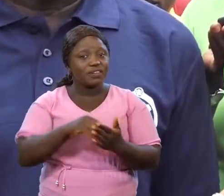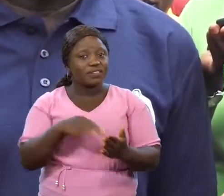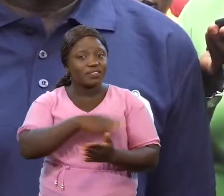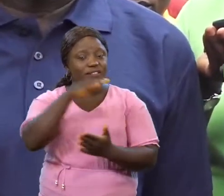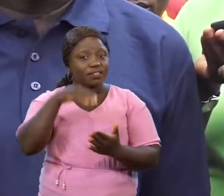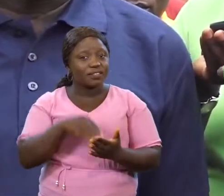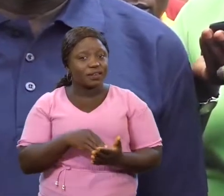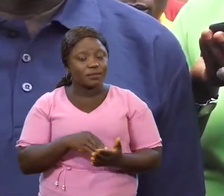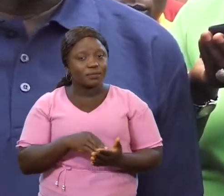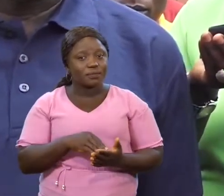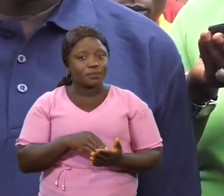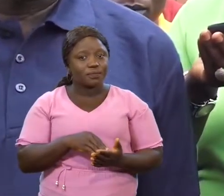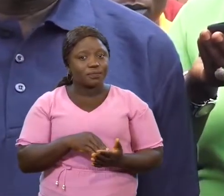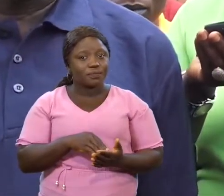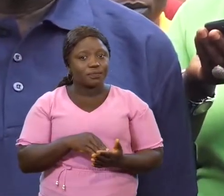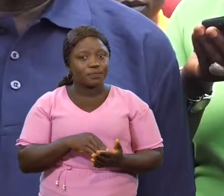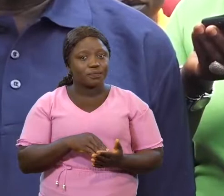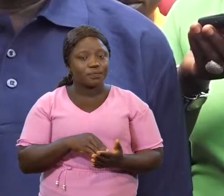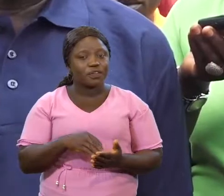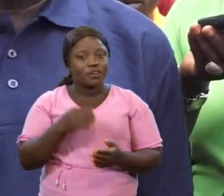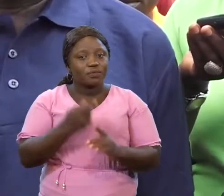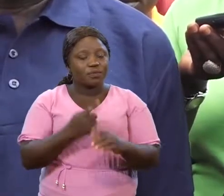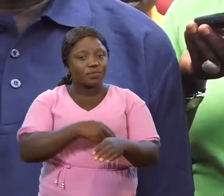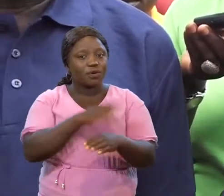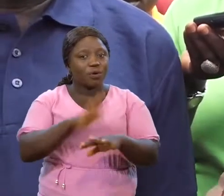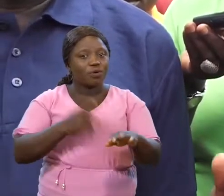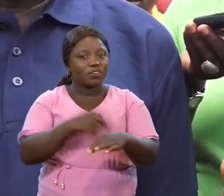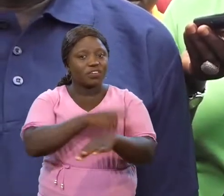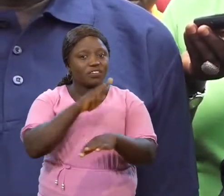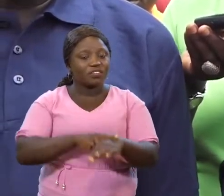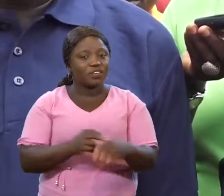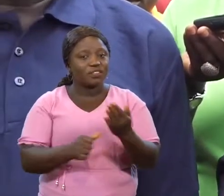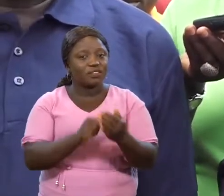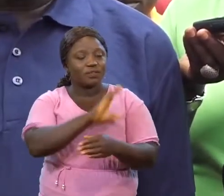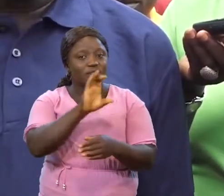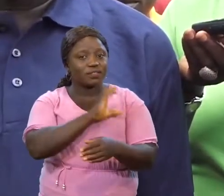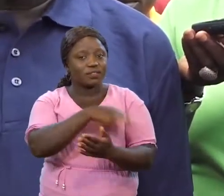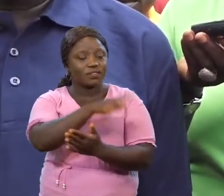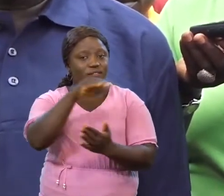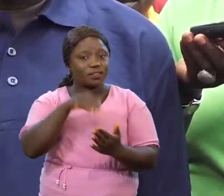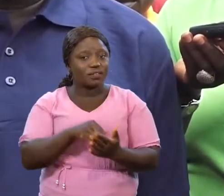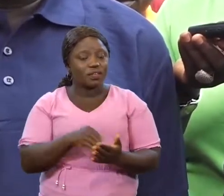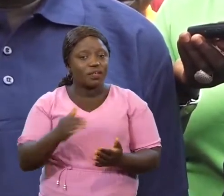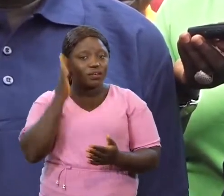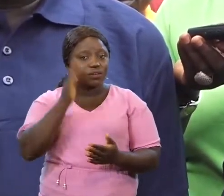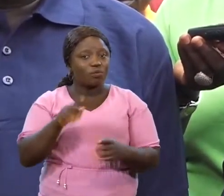a center like this, made up of national senior citizens. We will